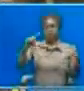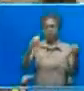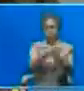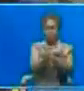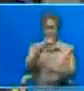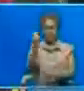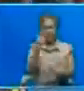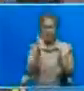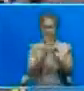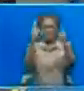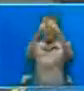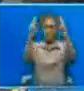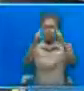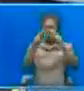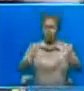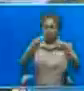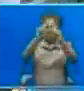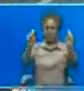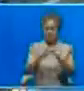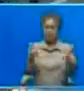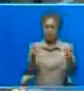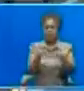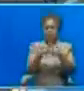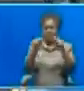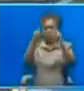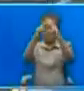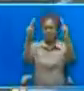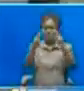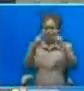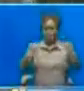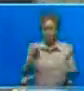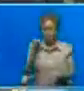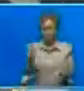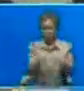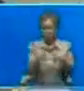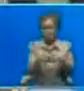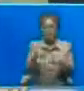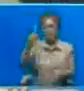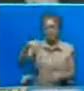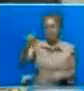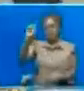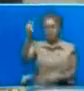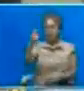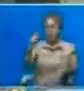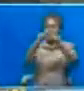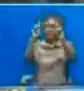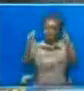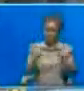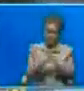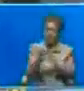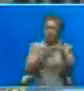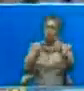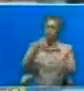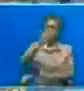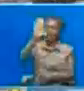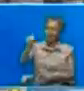Kenyan clubs and the national team, despite the fact that the clubs are the national team feeders in terms of players. Kenyan clubs have ruled Africa for almost